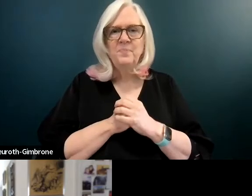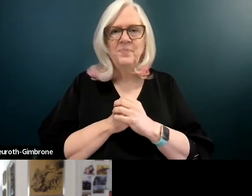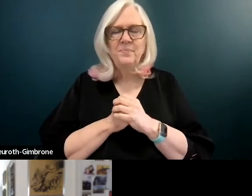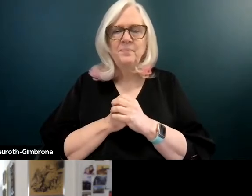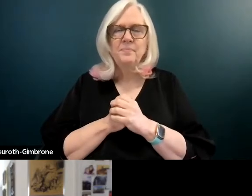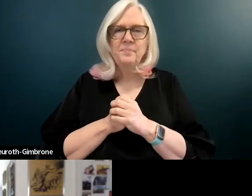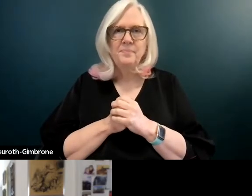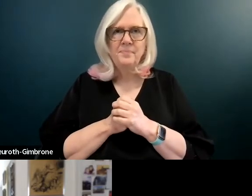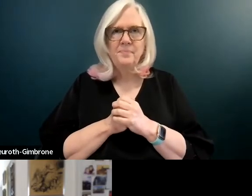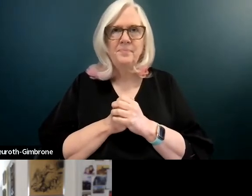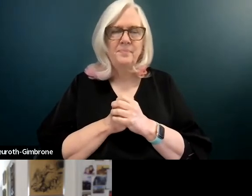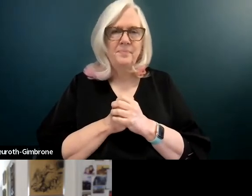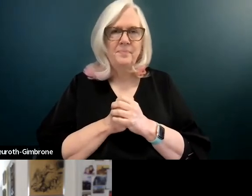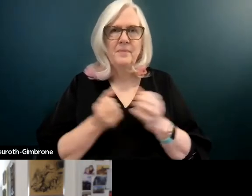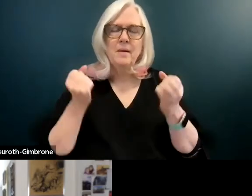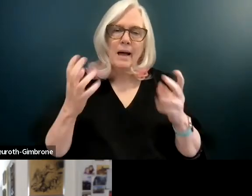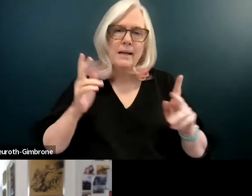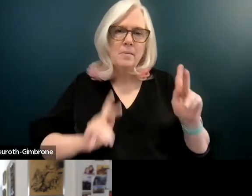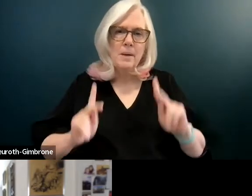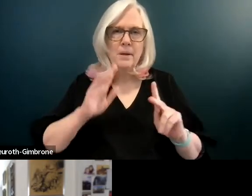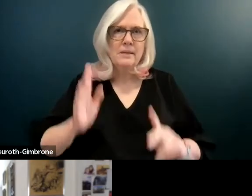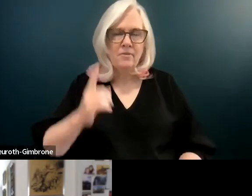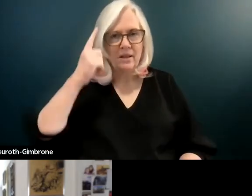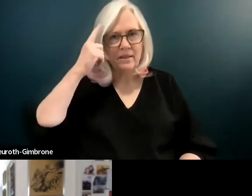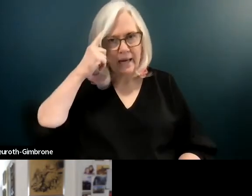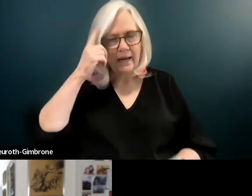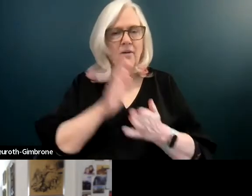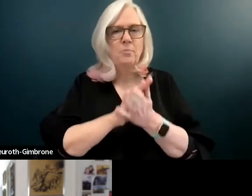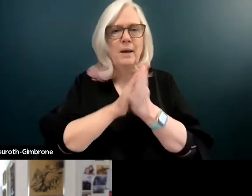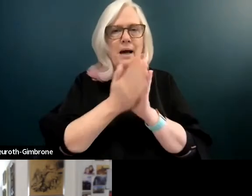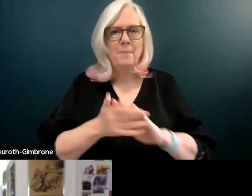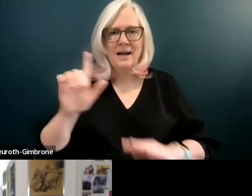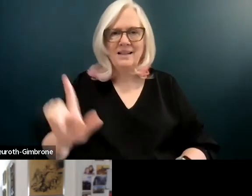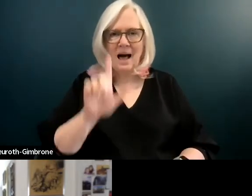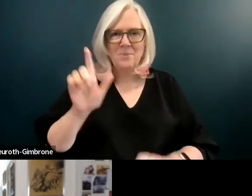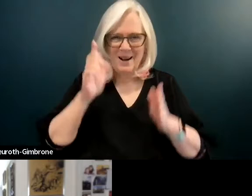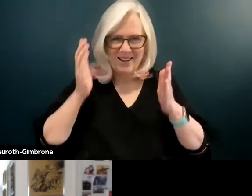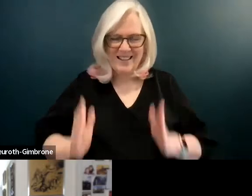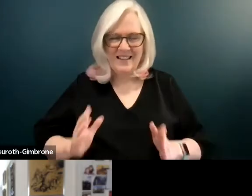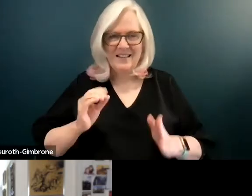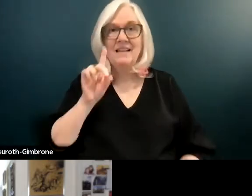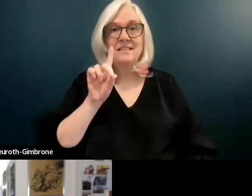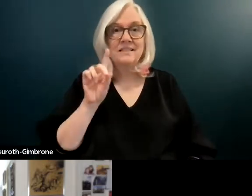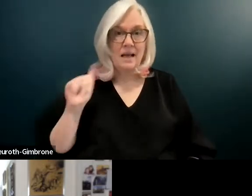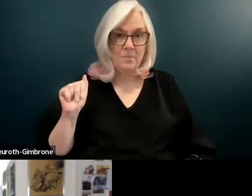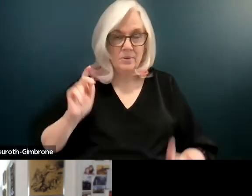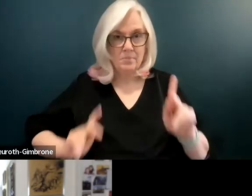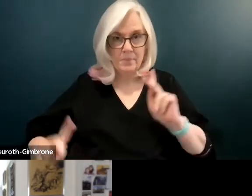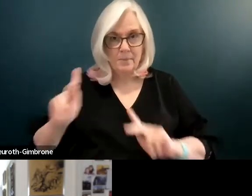many people never think about becoming a librarian. And disabled people